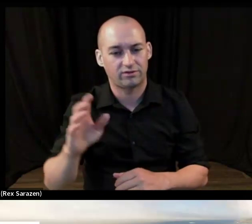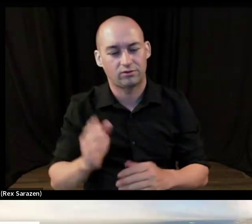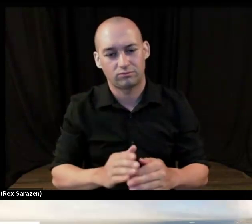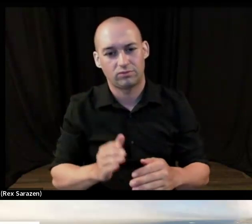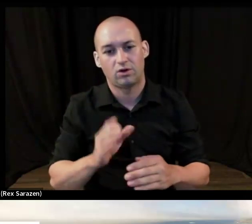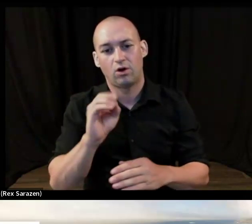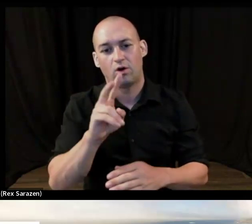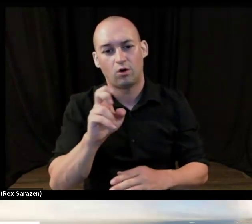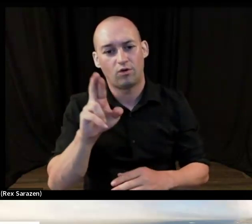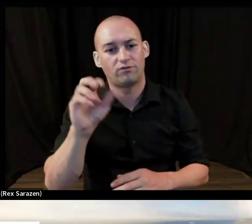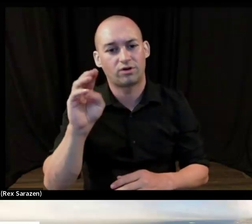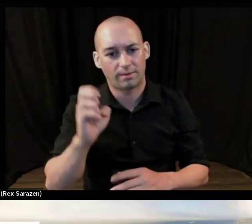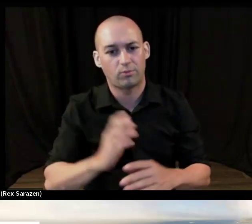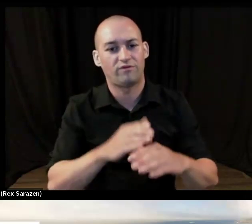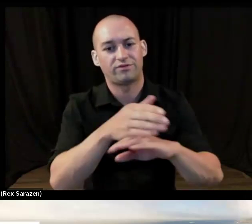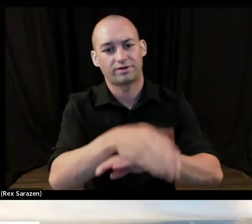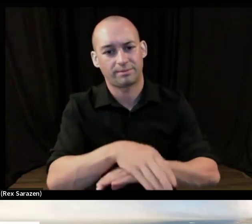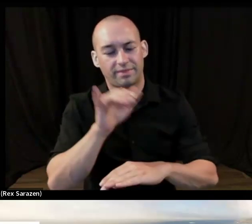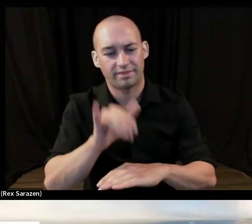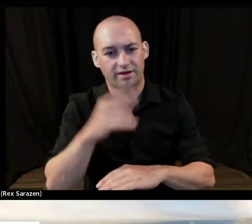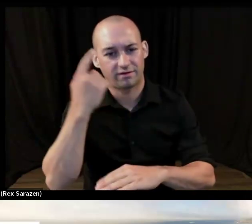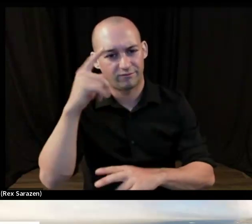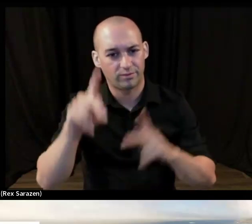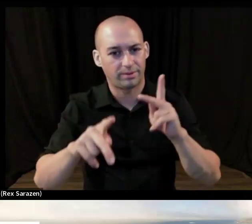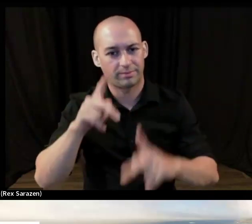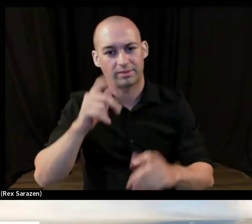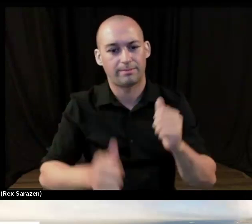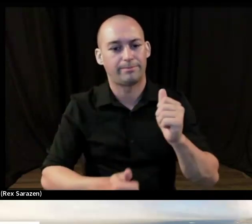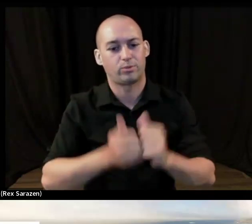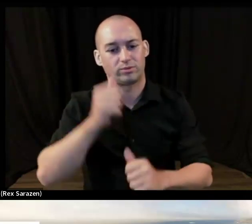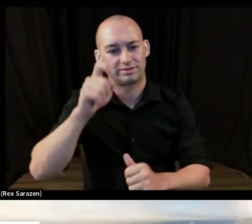folks who most need support. So